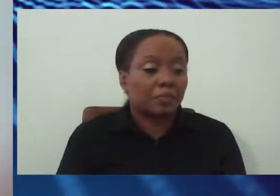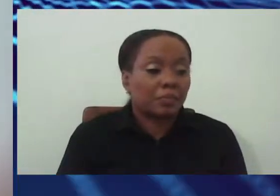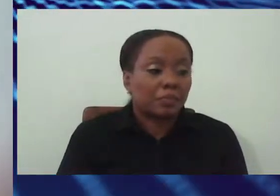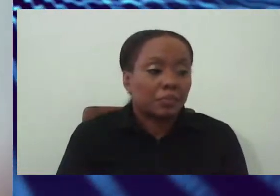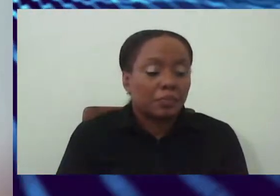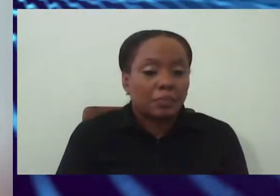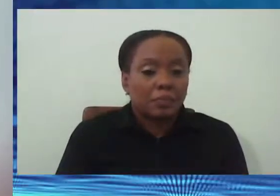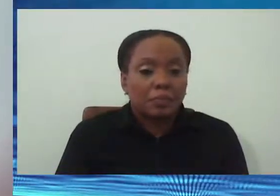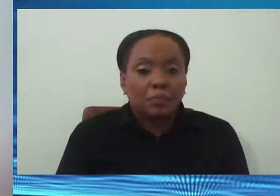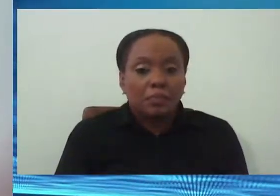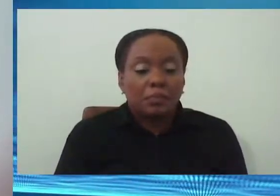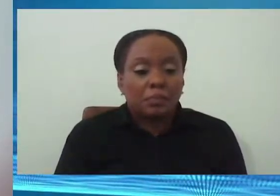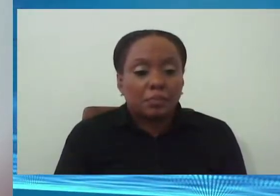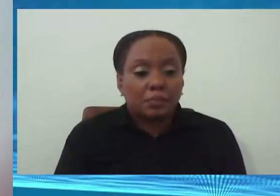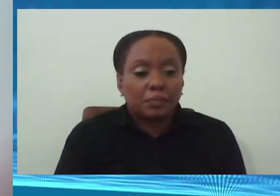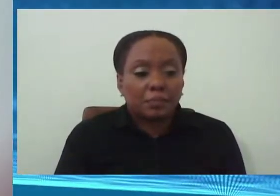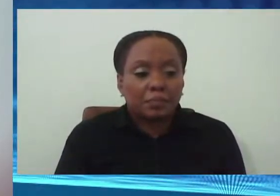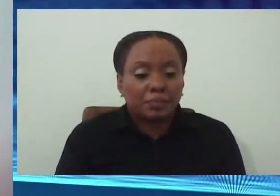2 things. One is